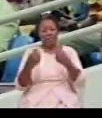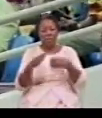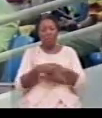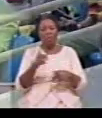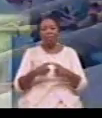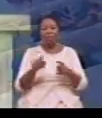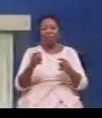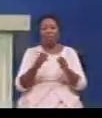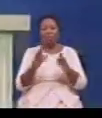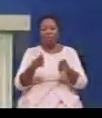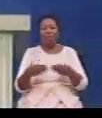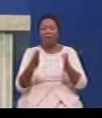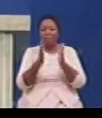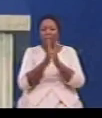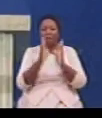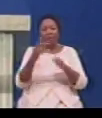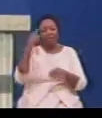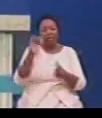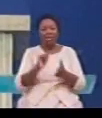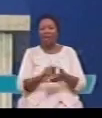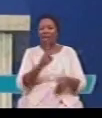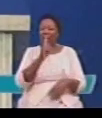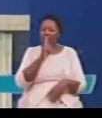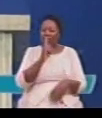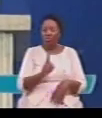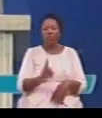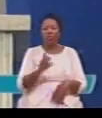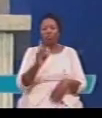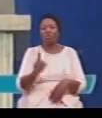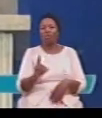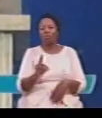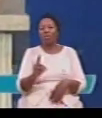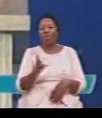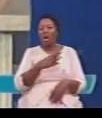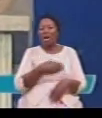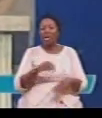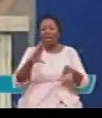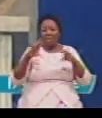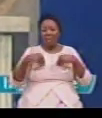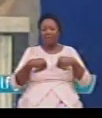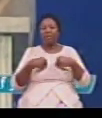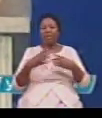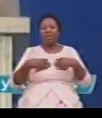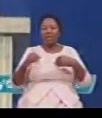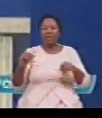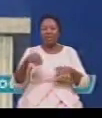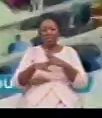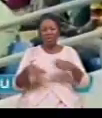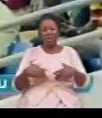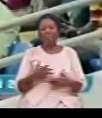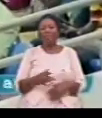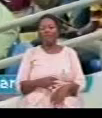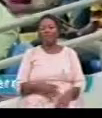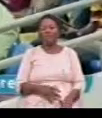give a prayer for that assured, accredited healing in your life.